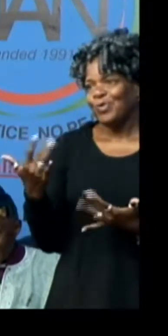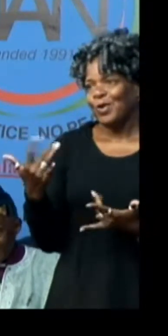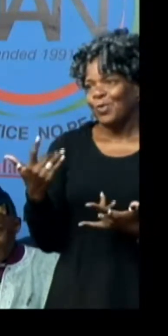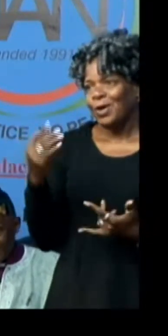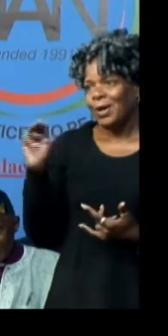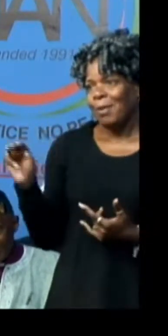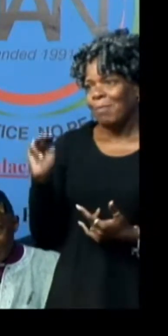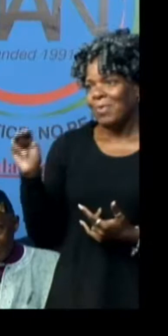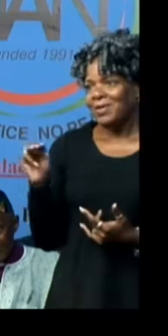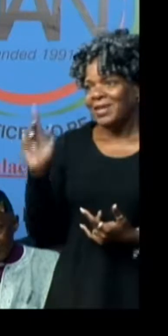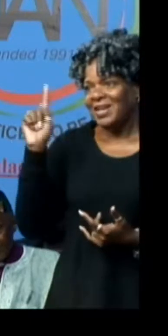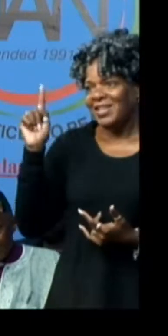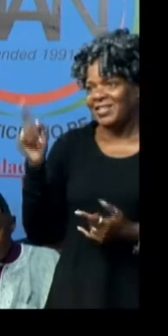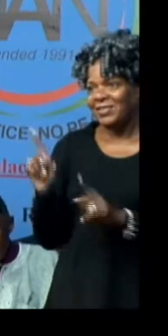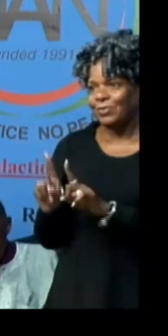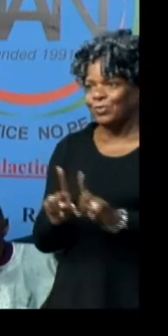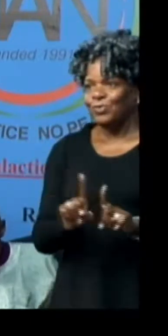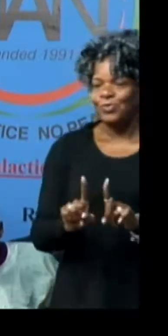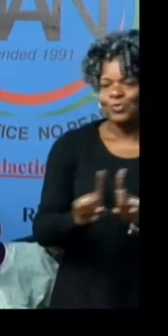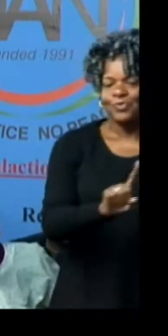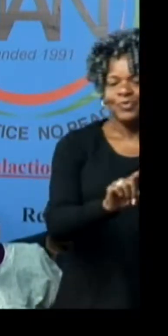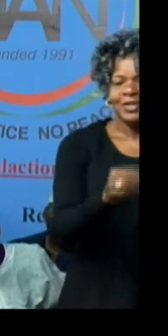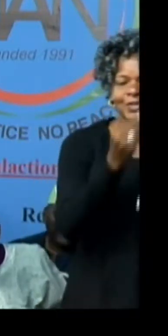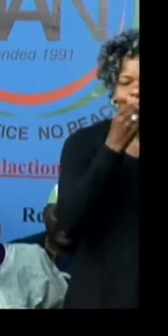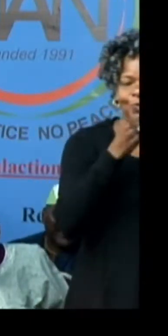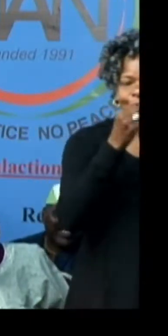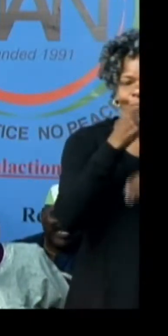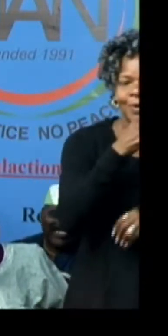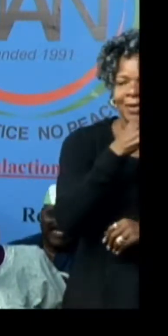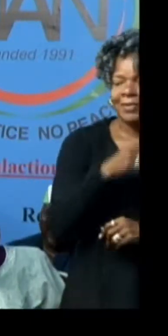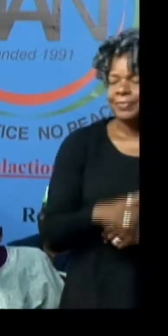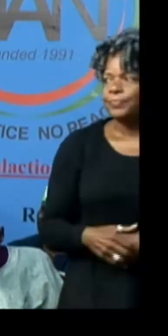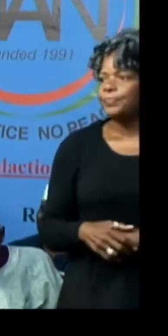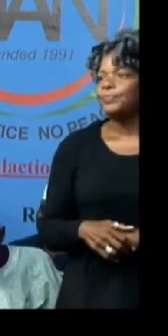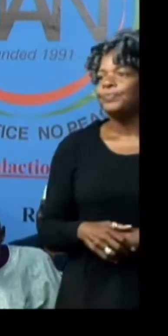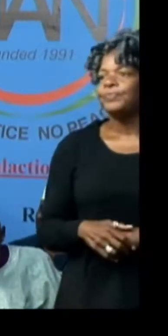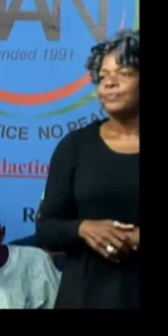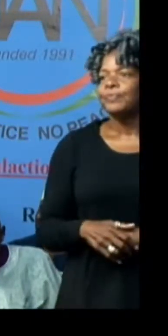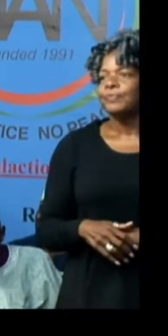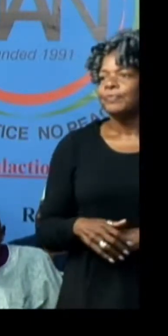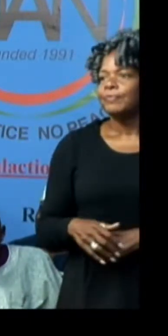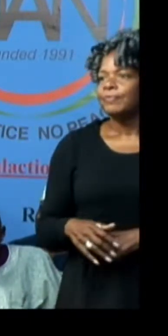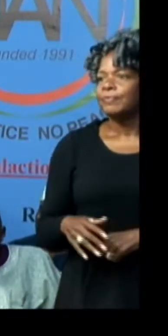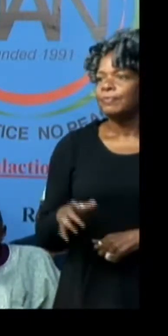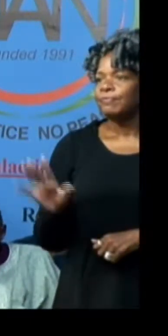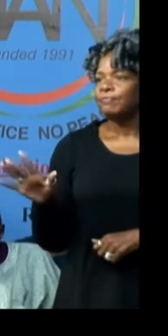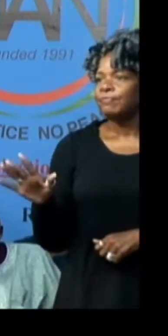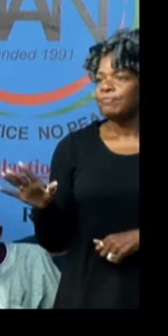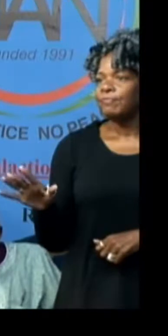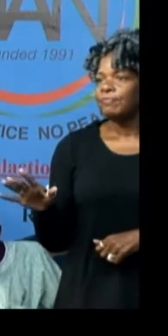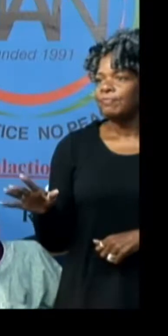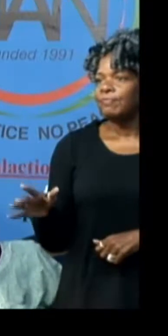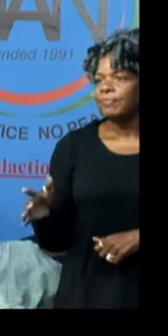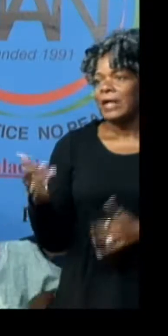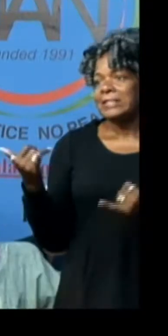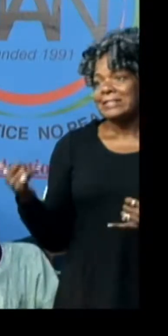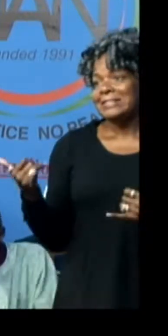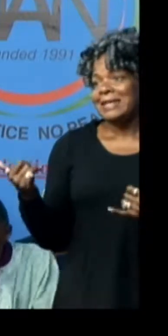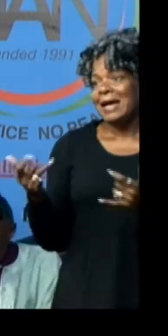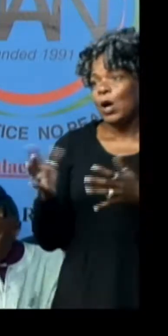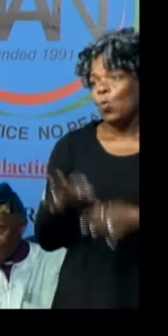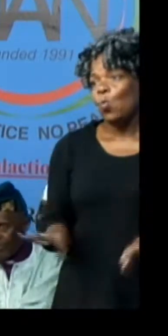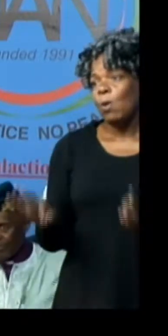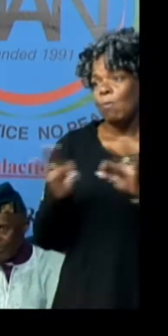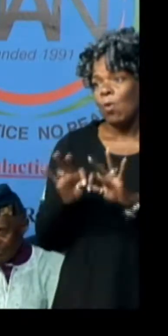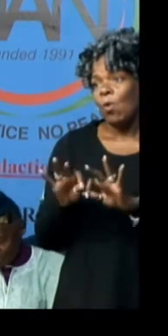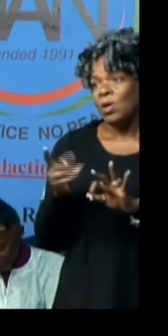It is important as we deal with the challenges of our time, that